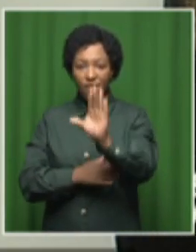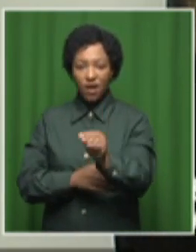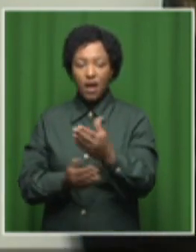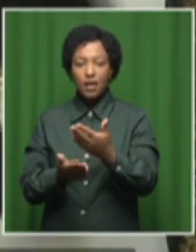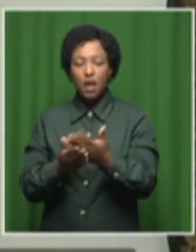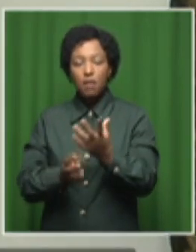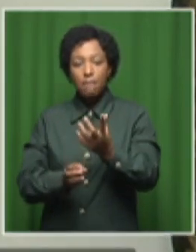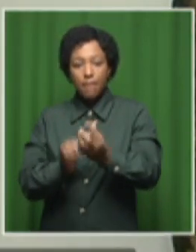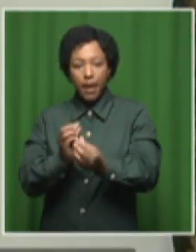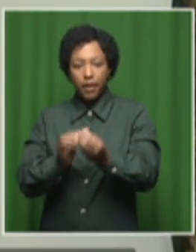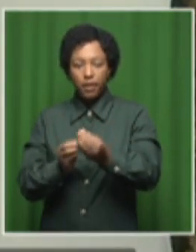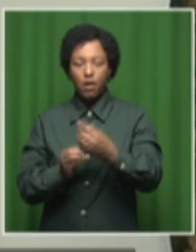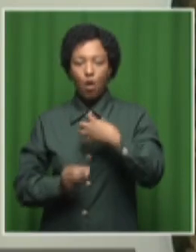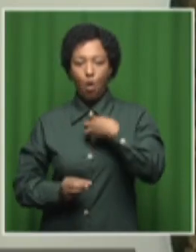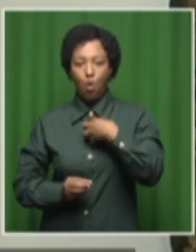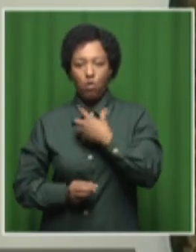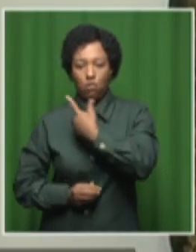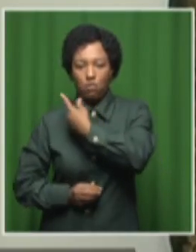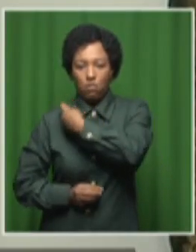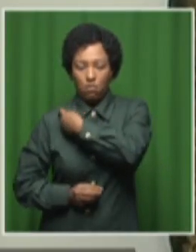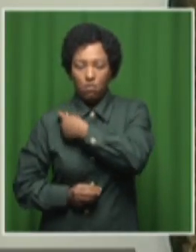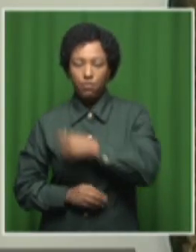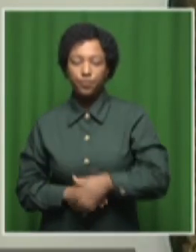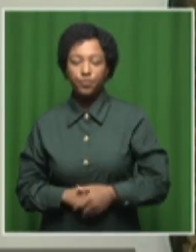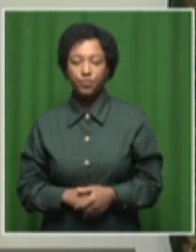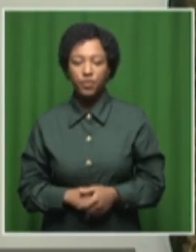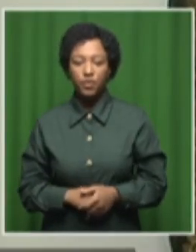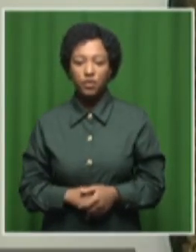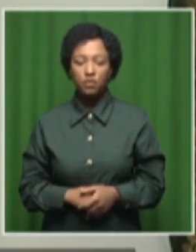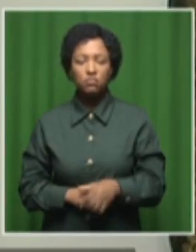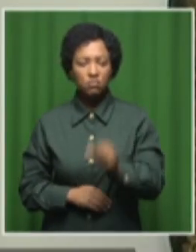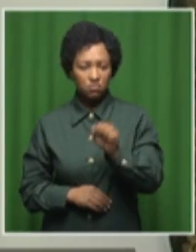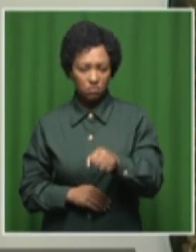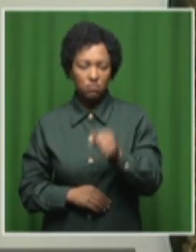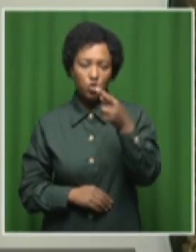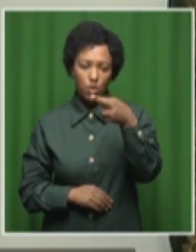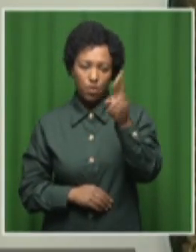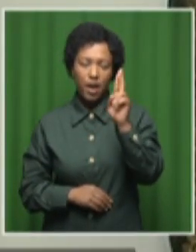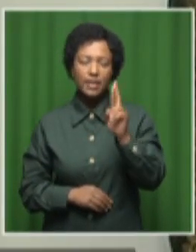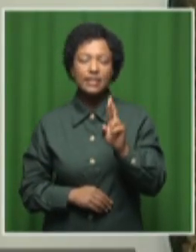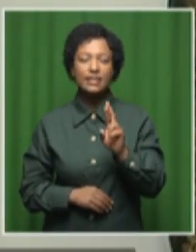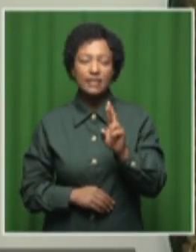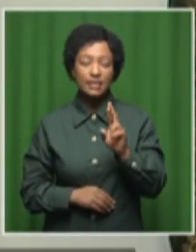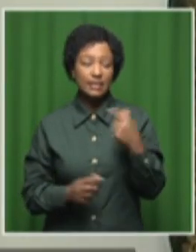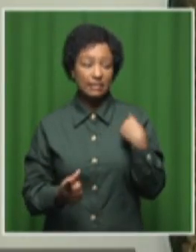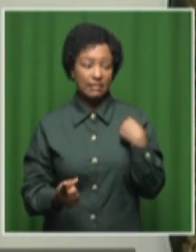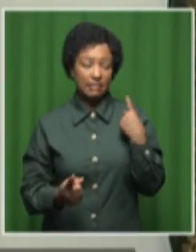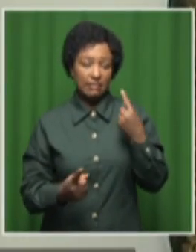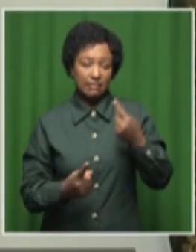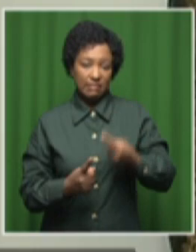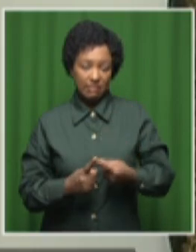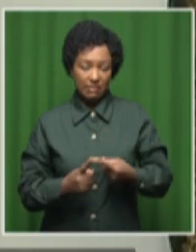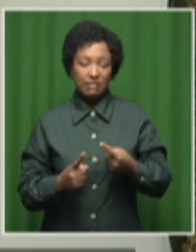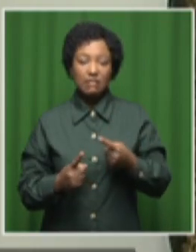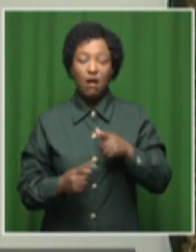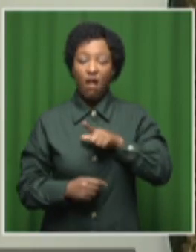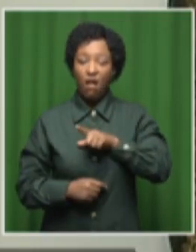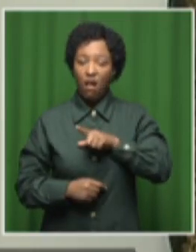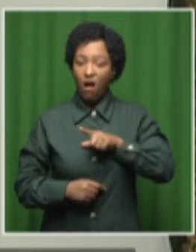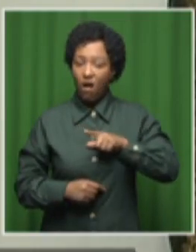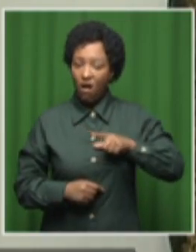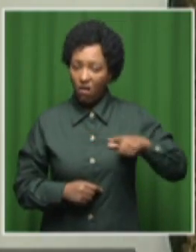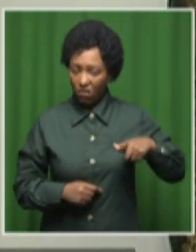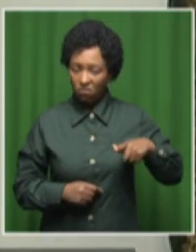own vaccines. You're quite right. It's been an immensely long and enduring journey, I might add.